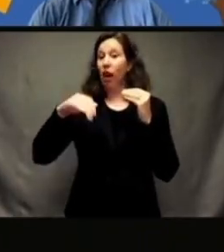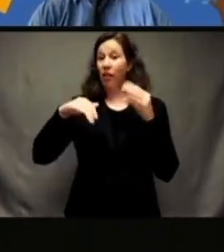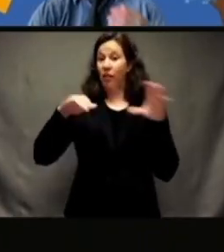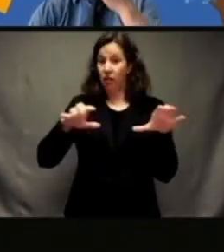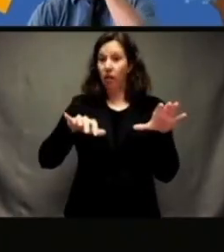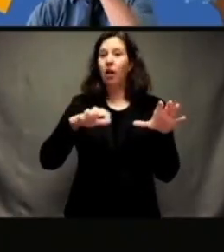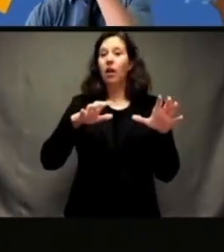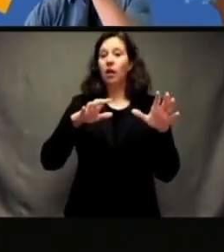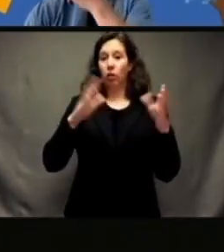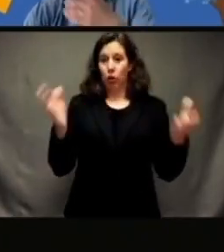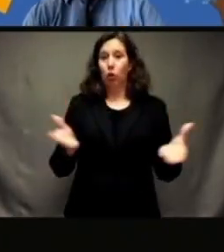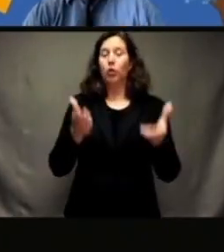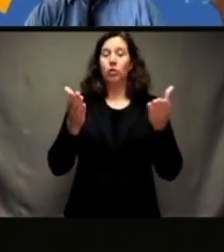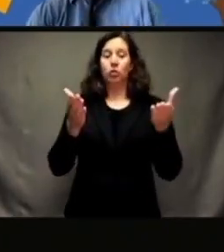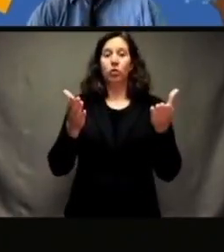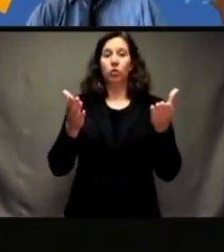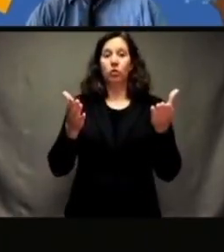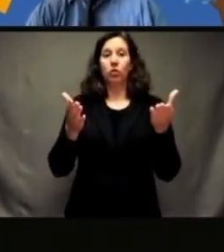to